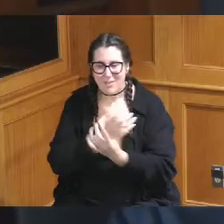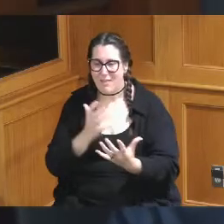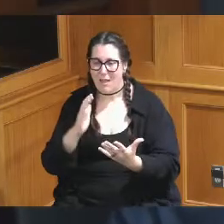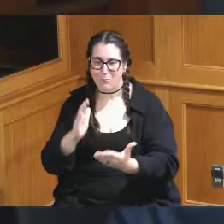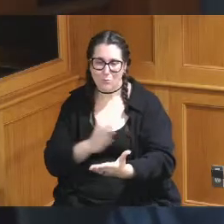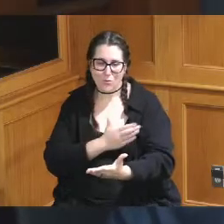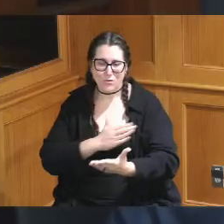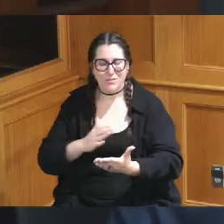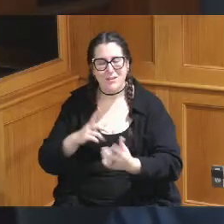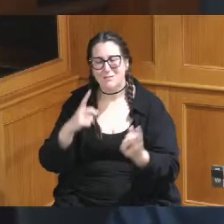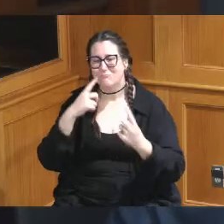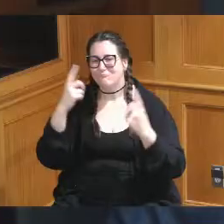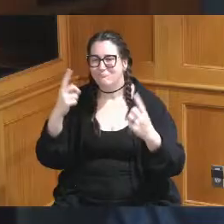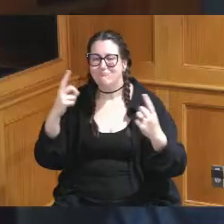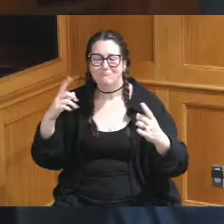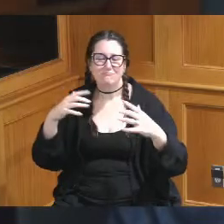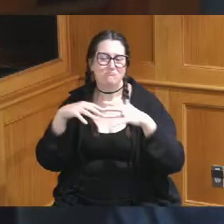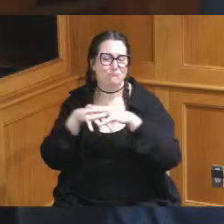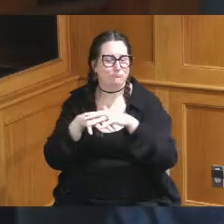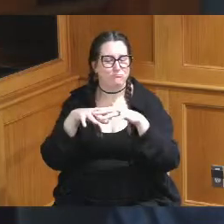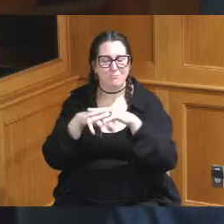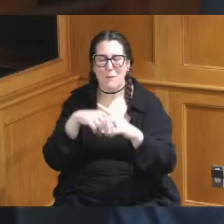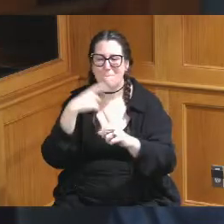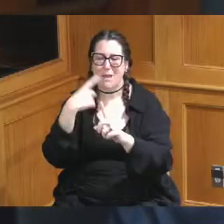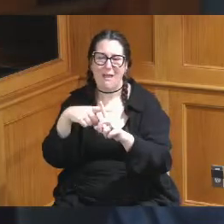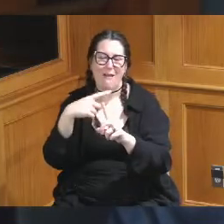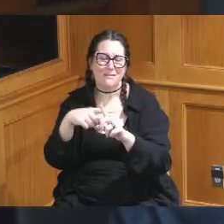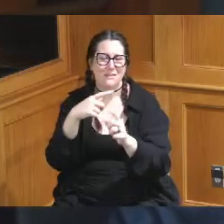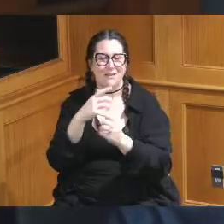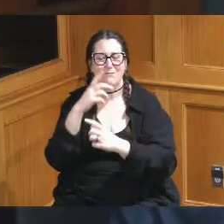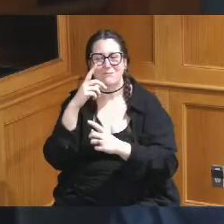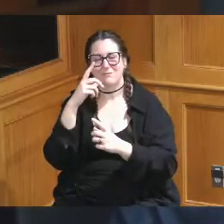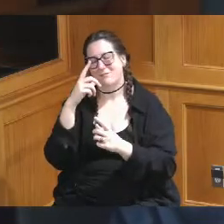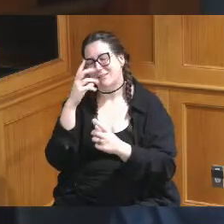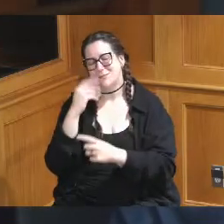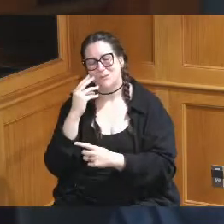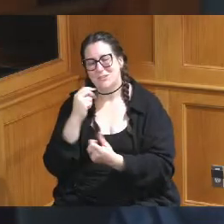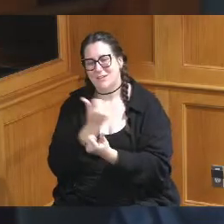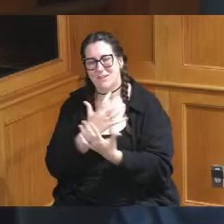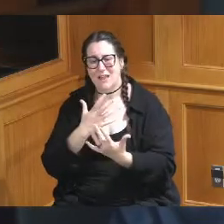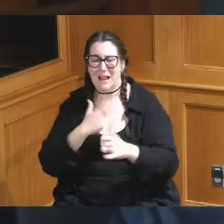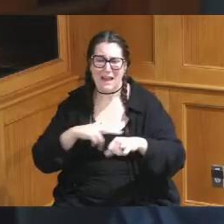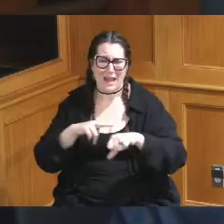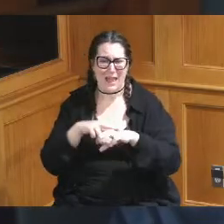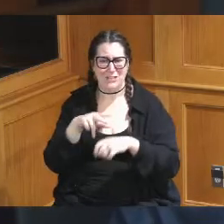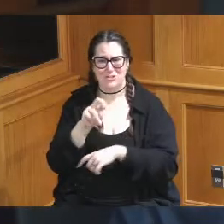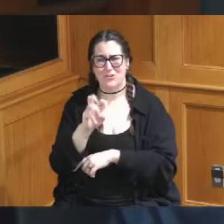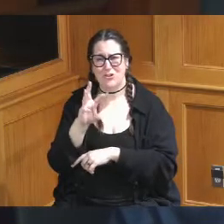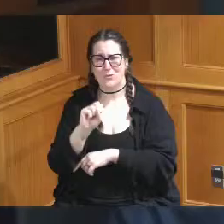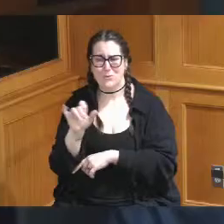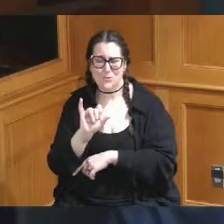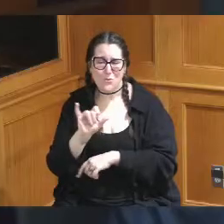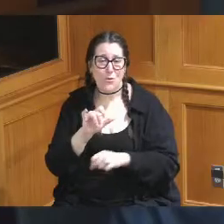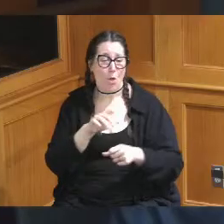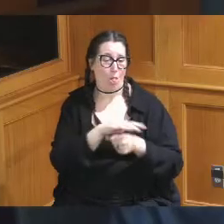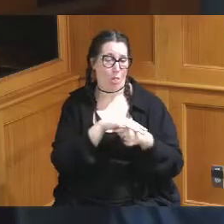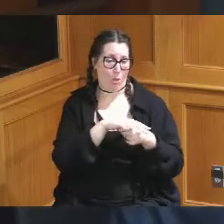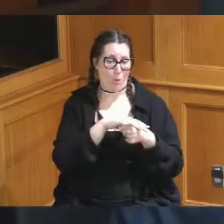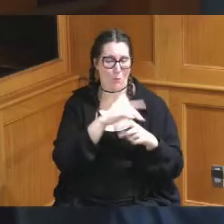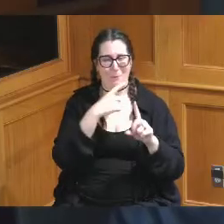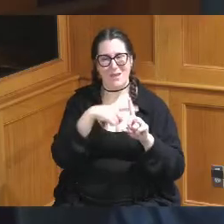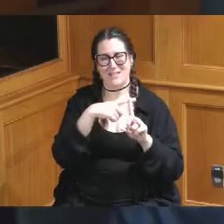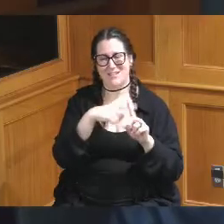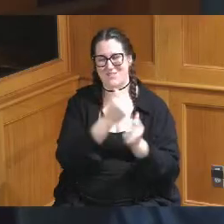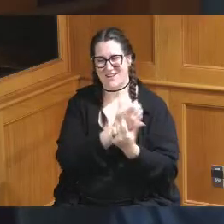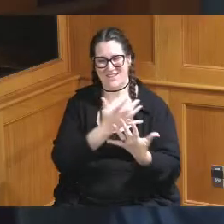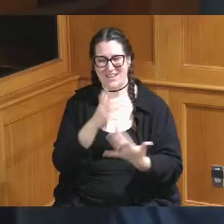It's been nothing but positive, and we've gotten a lot of national news as well as local on the positivity